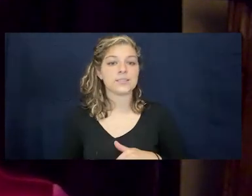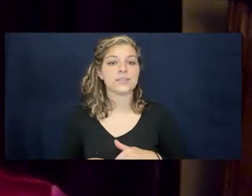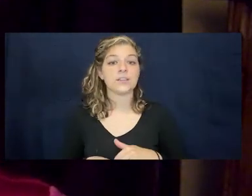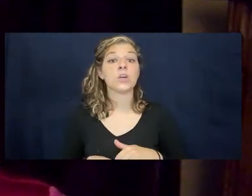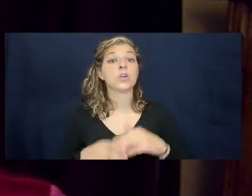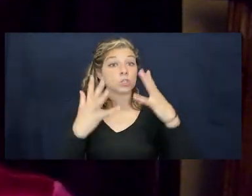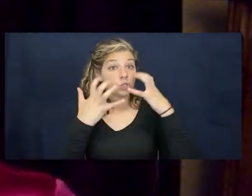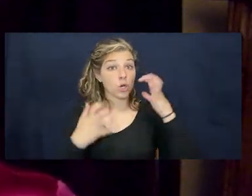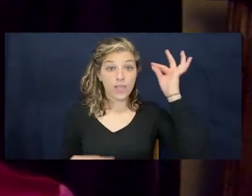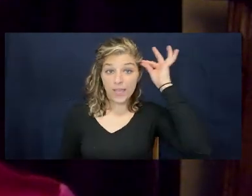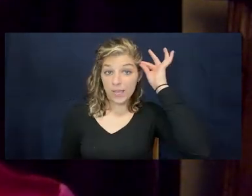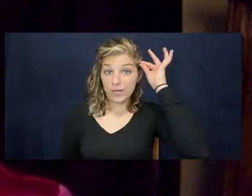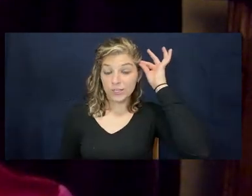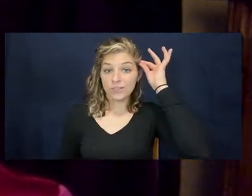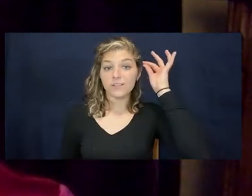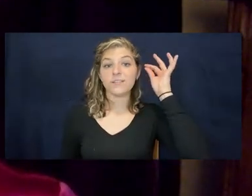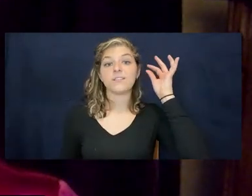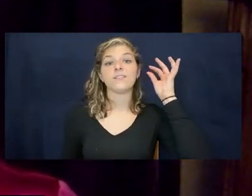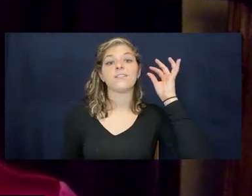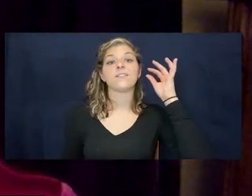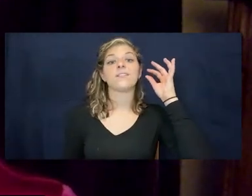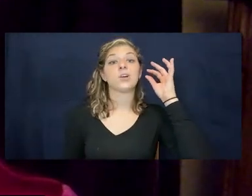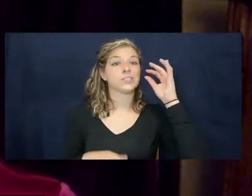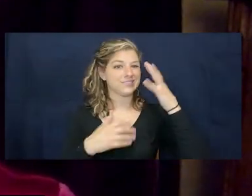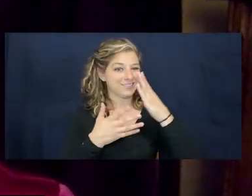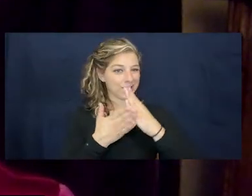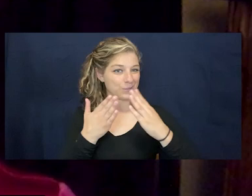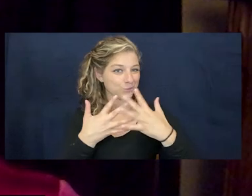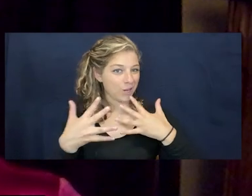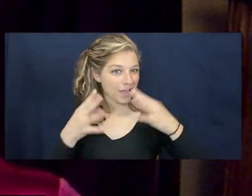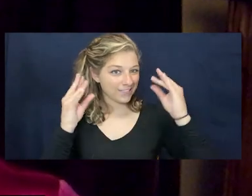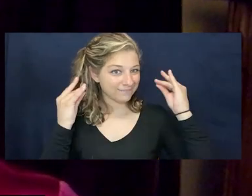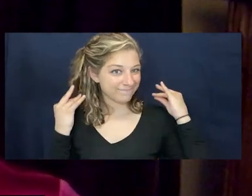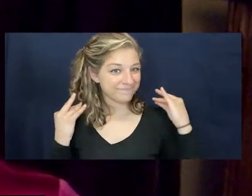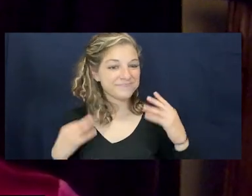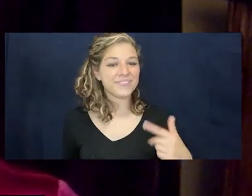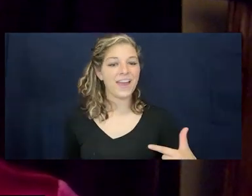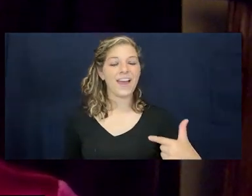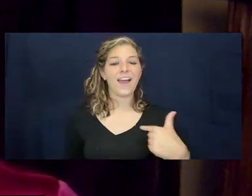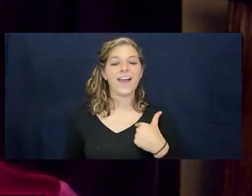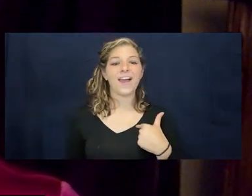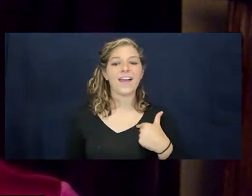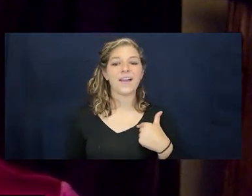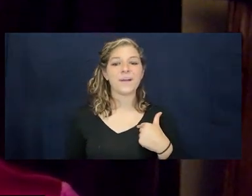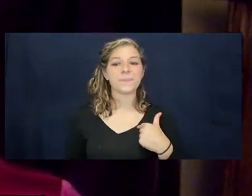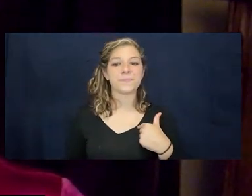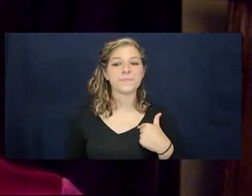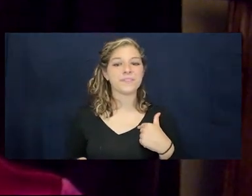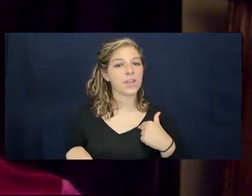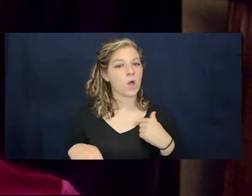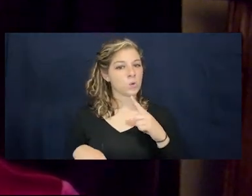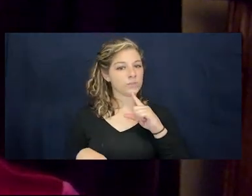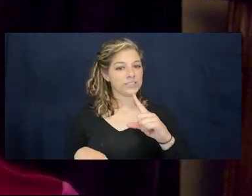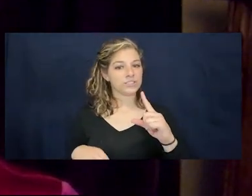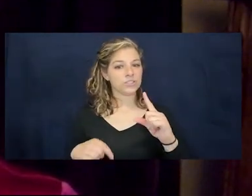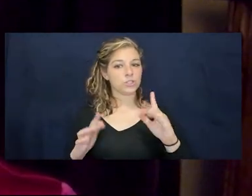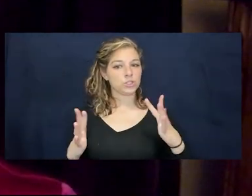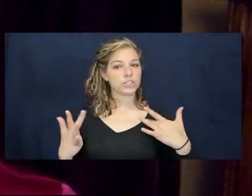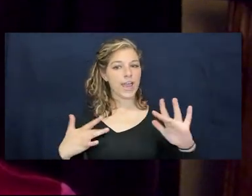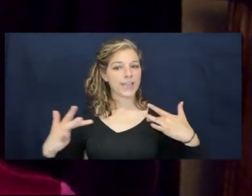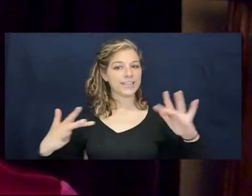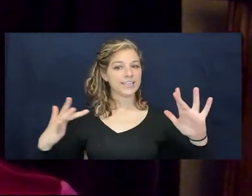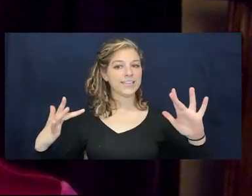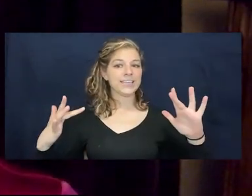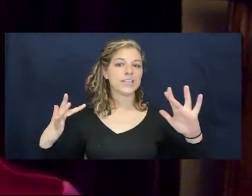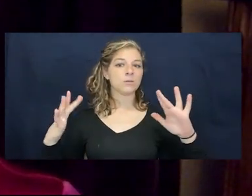wearing red glasses. I have dark hair shot through with some gray. And I'm